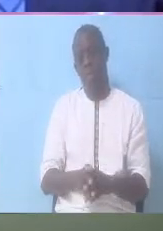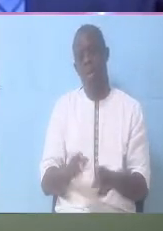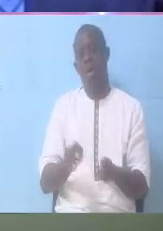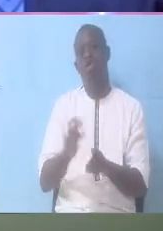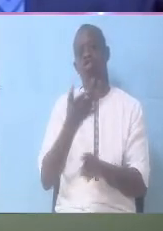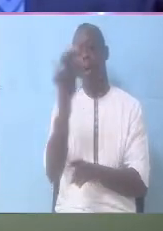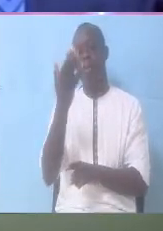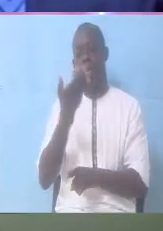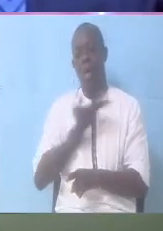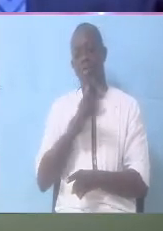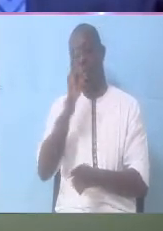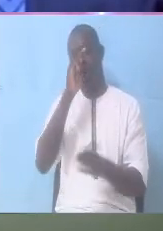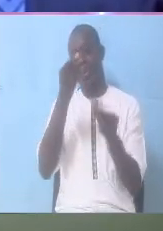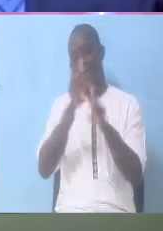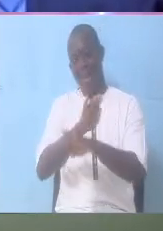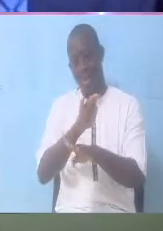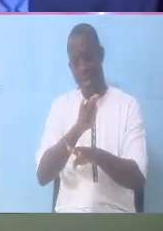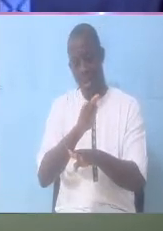to die,